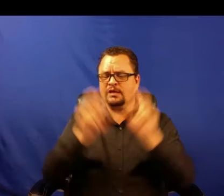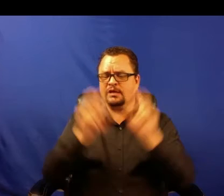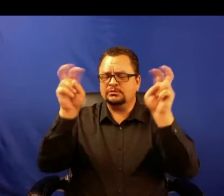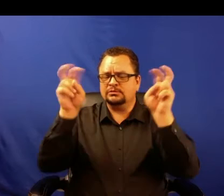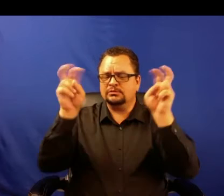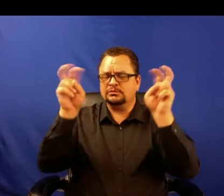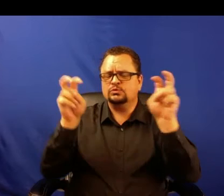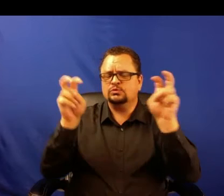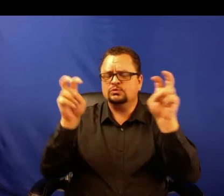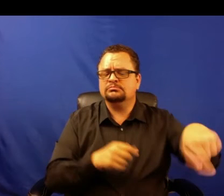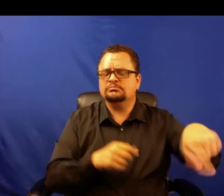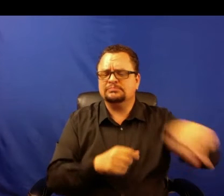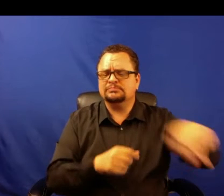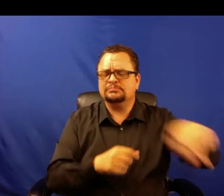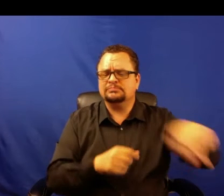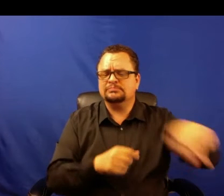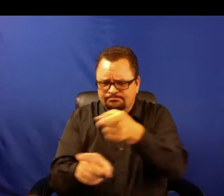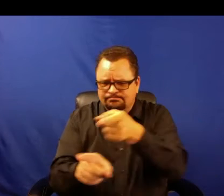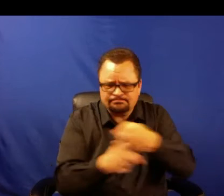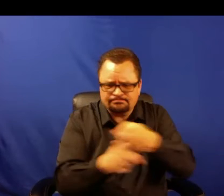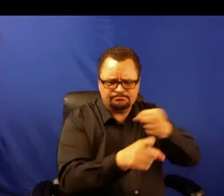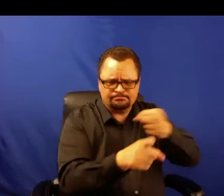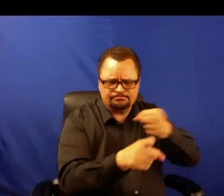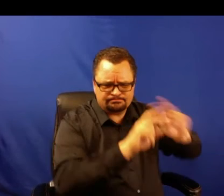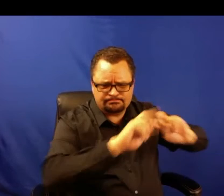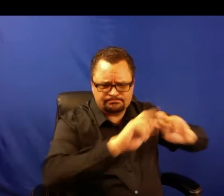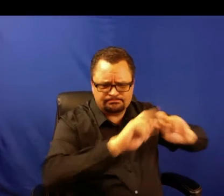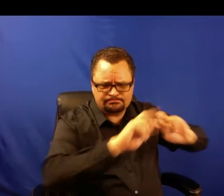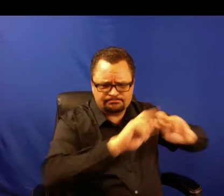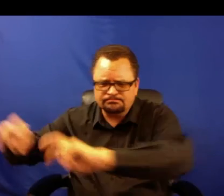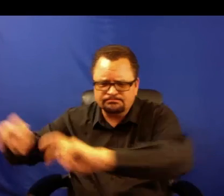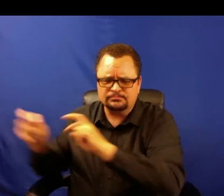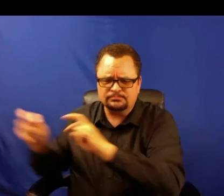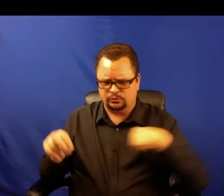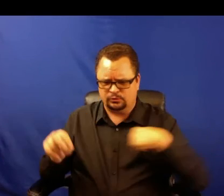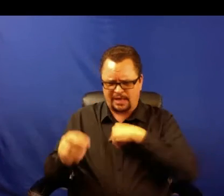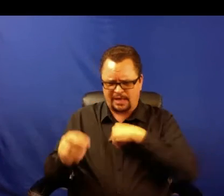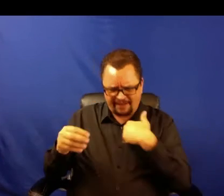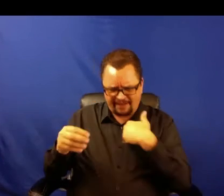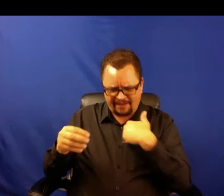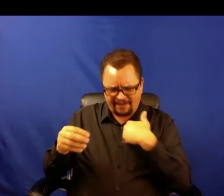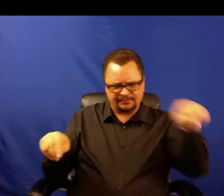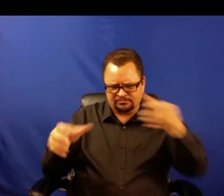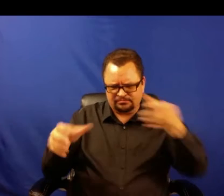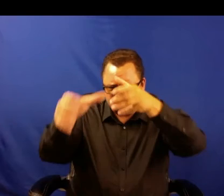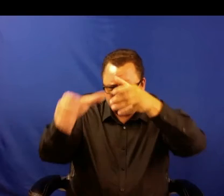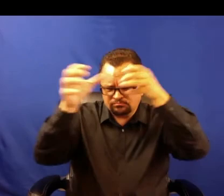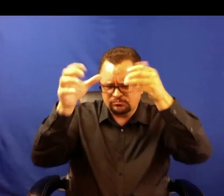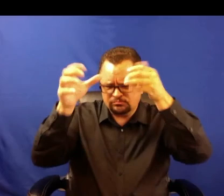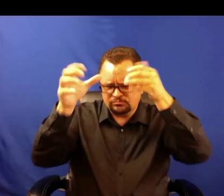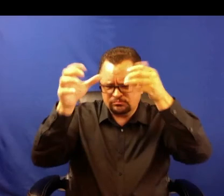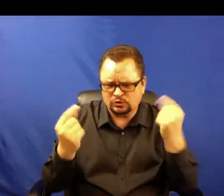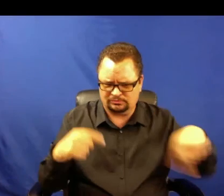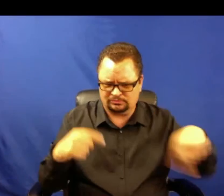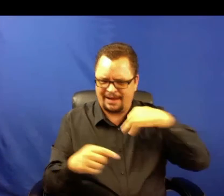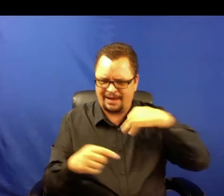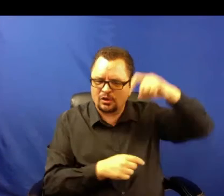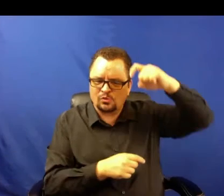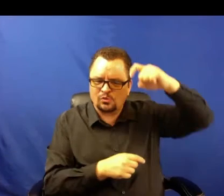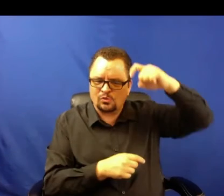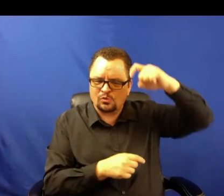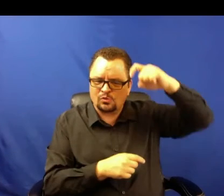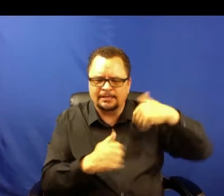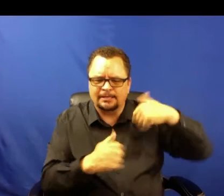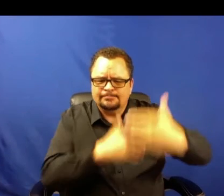knowledge and may I even say wisdom. So if there are any Board of Health member comments or